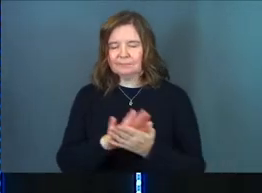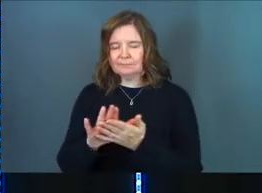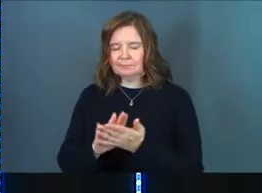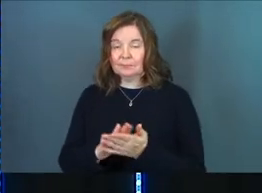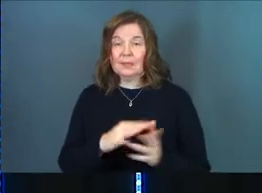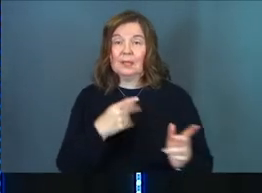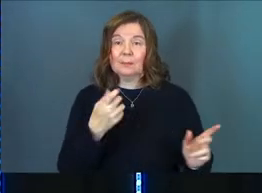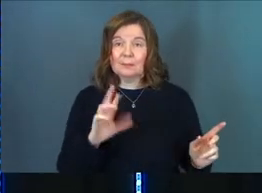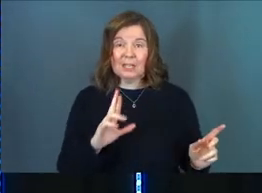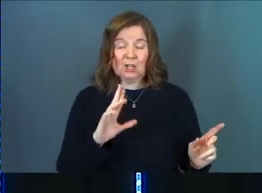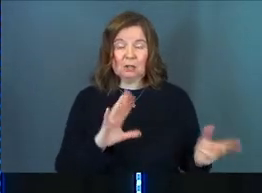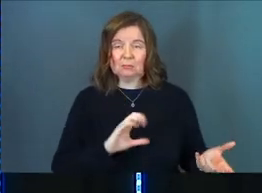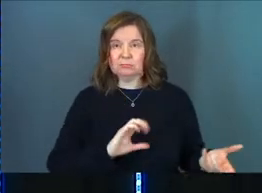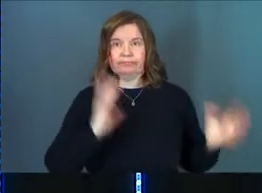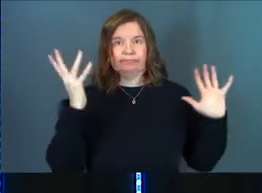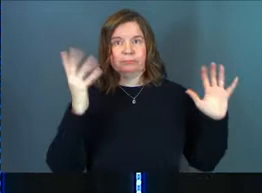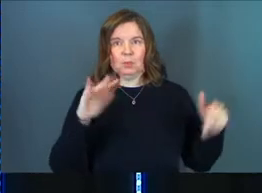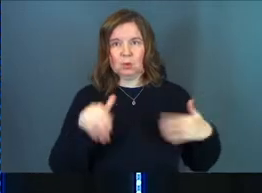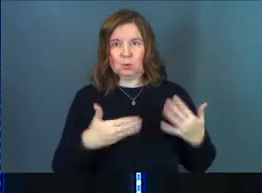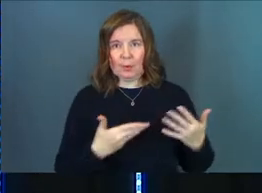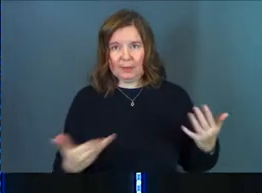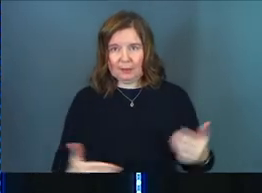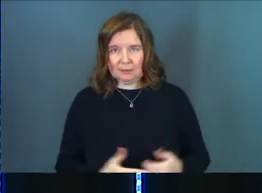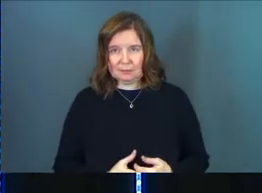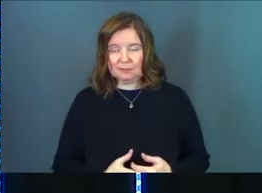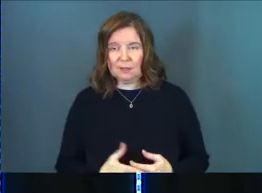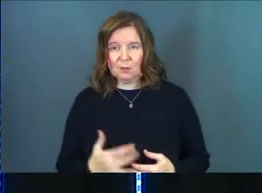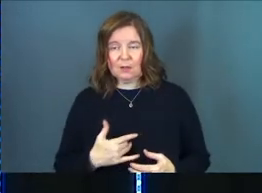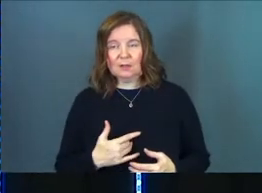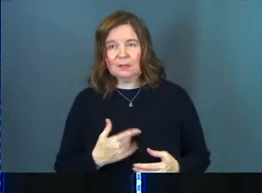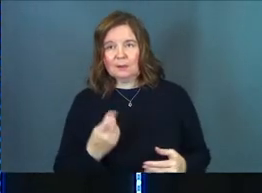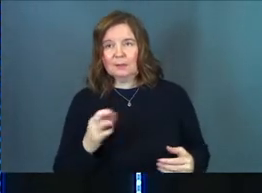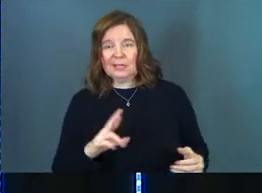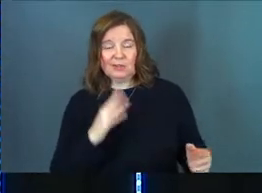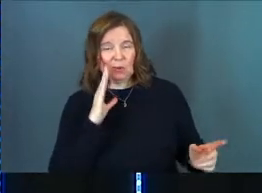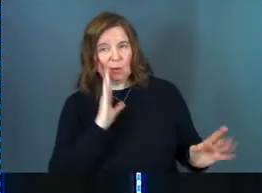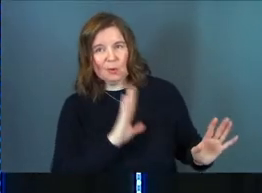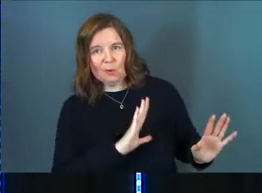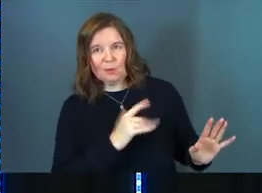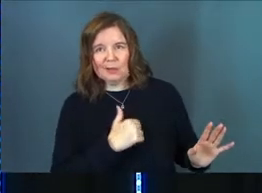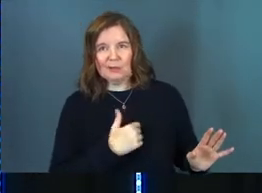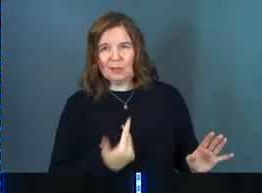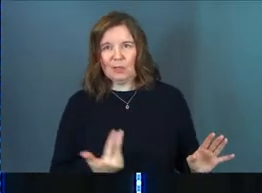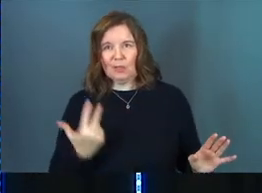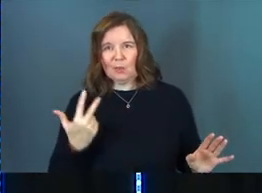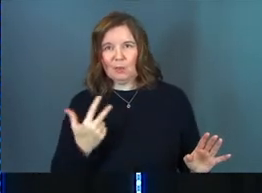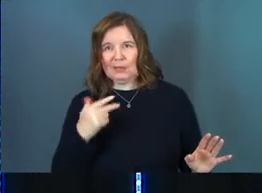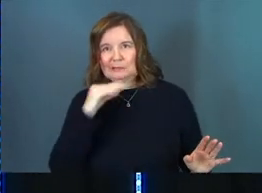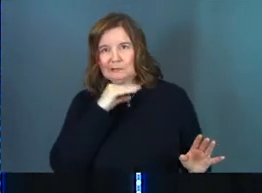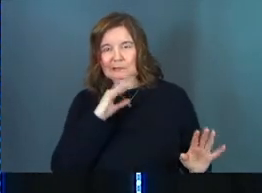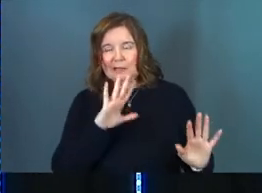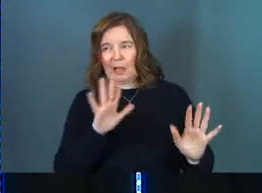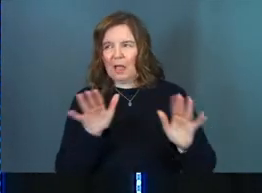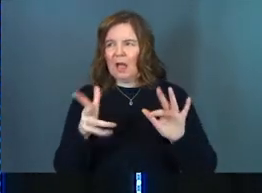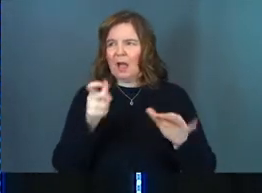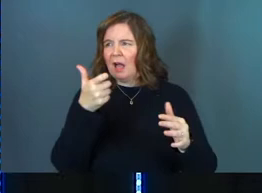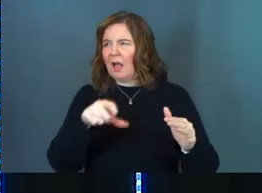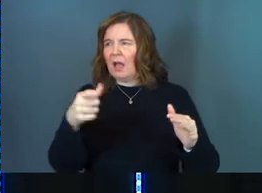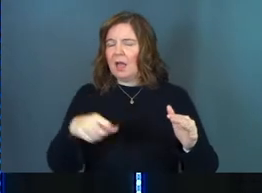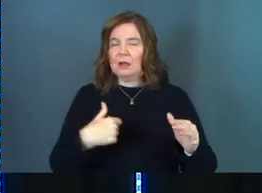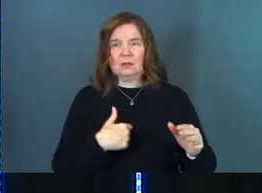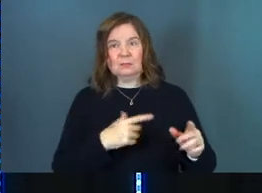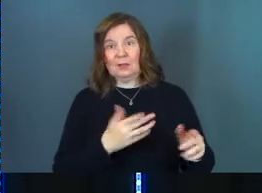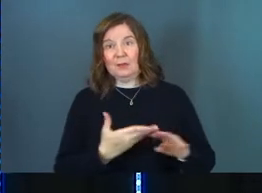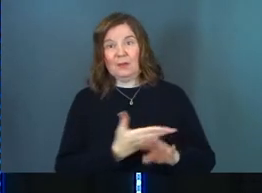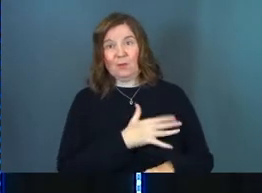Peter absolutely blows this whole thing. We're all like, you know, Peter, you know, and his three denials of Jesus and stuff. Oh, he